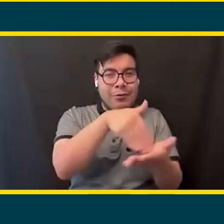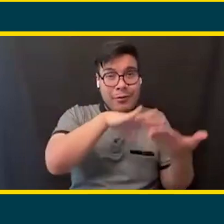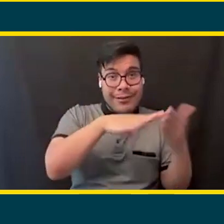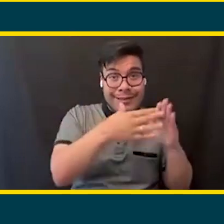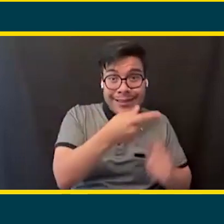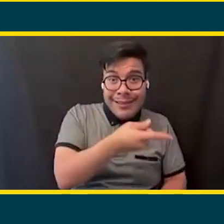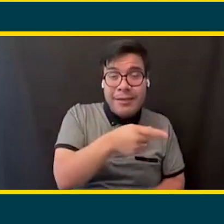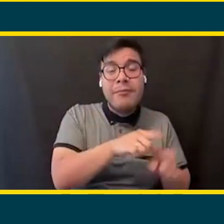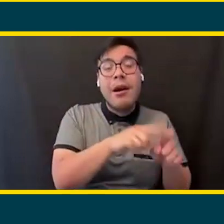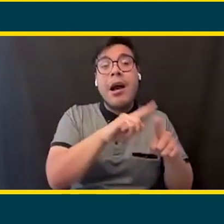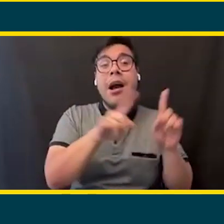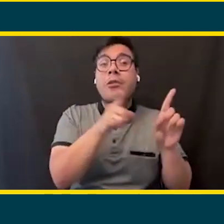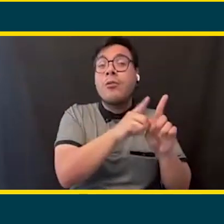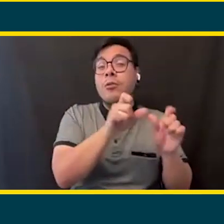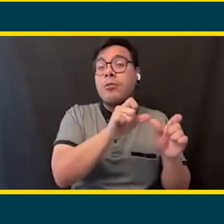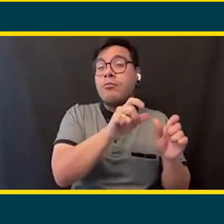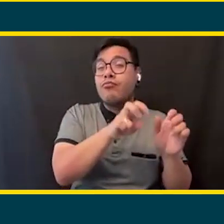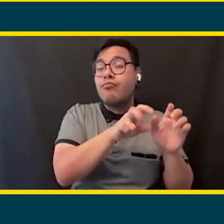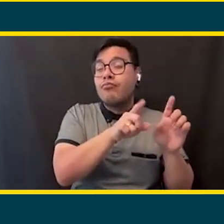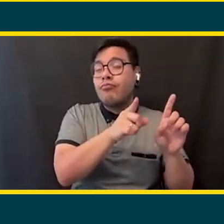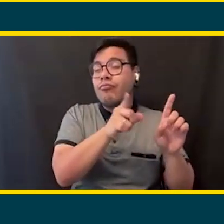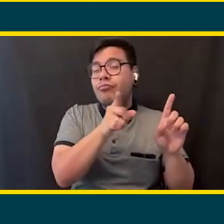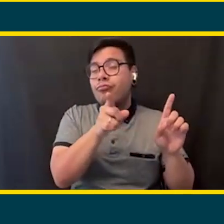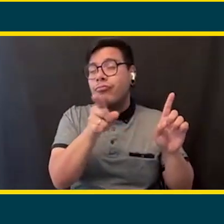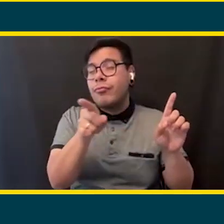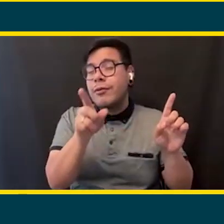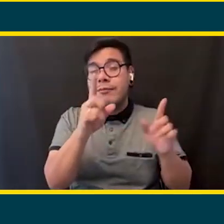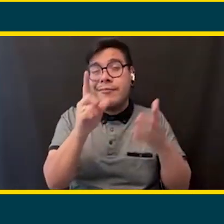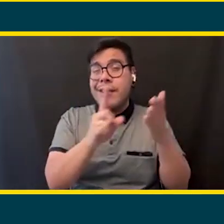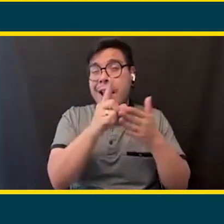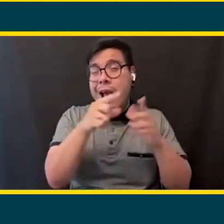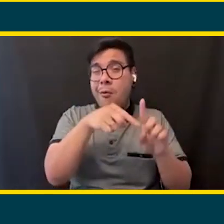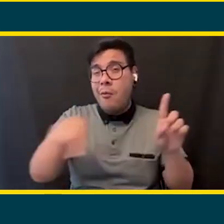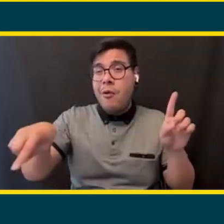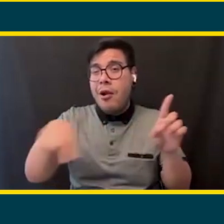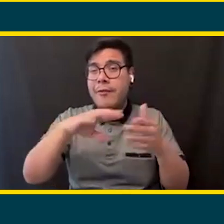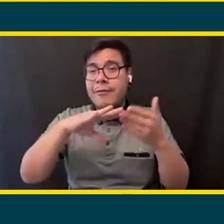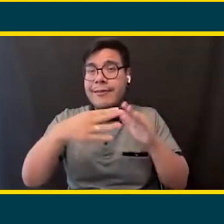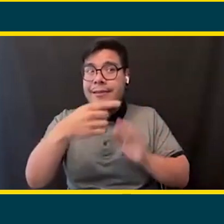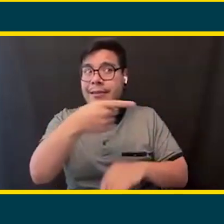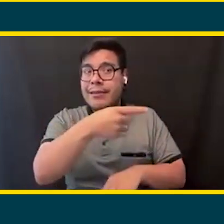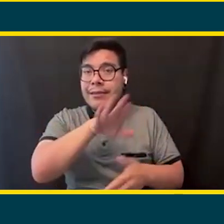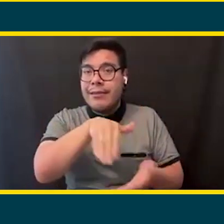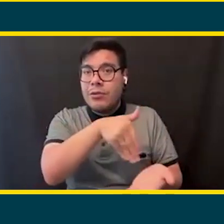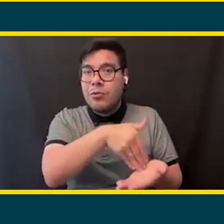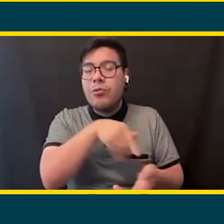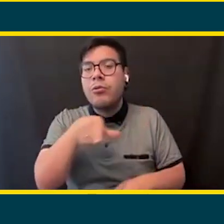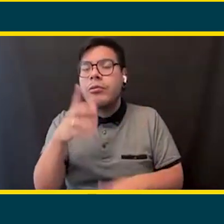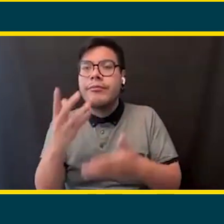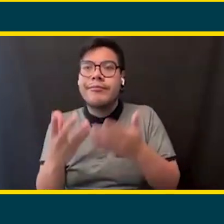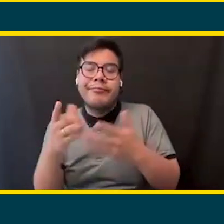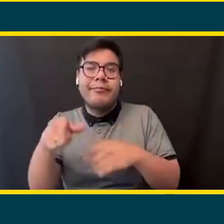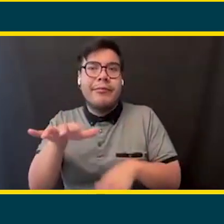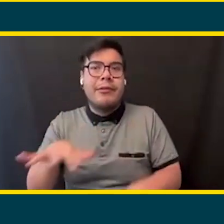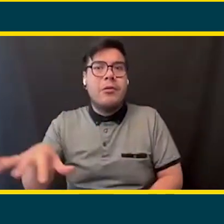move out into like just an hour away out from the city center, you might be in a